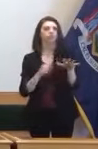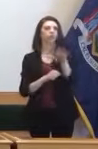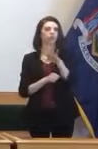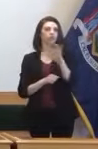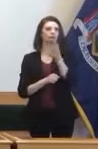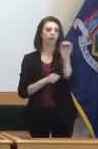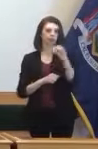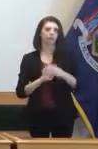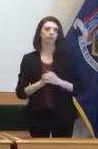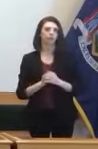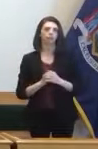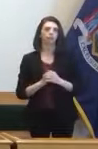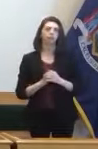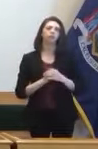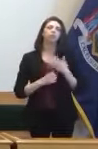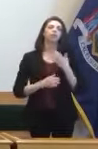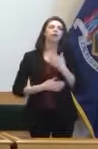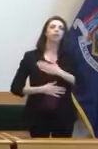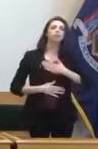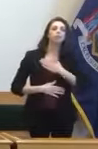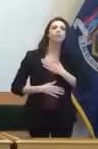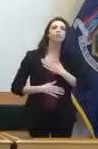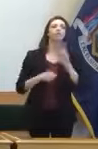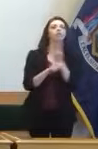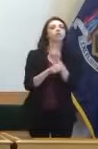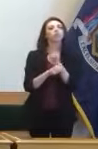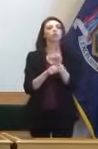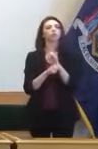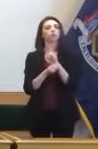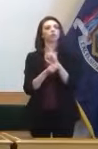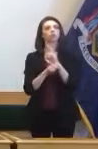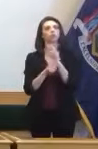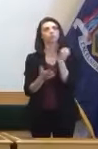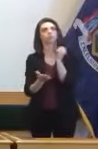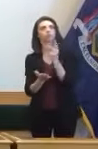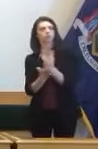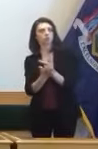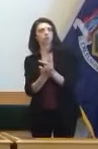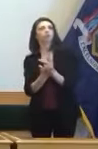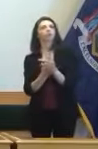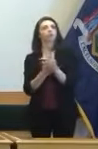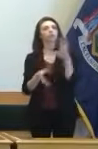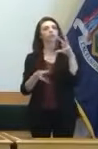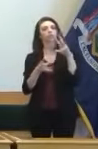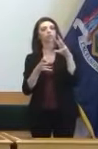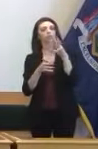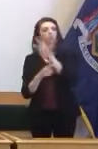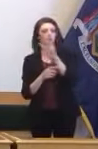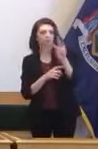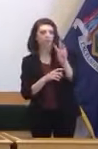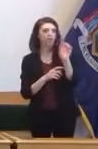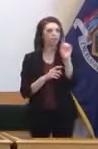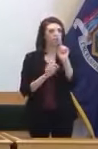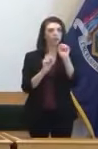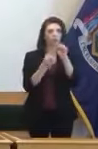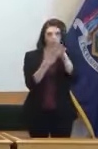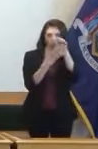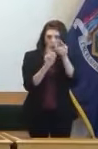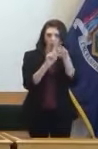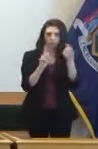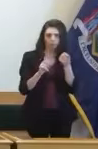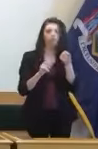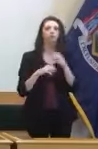to credible sources of information, including the Oswego County website and Facebook pages.